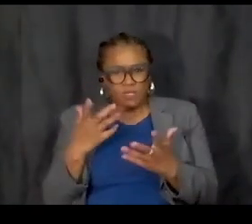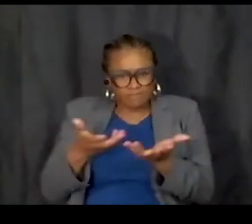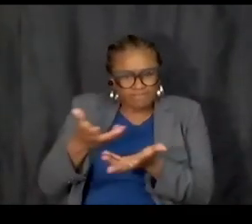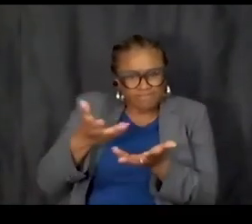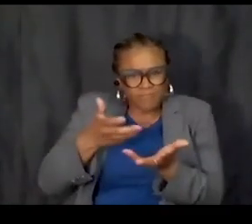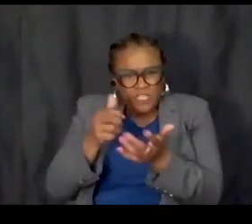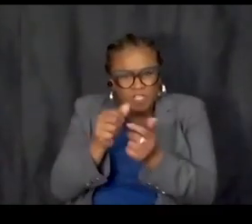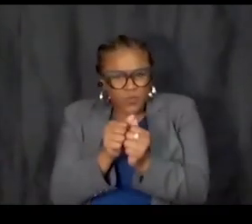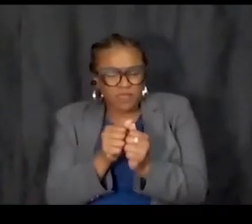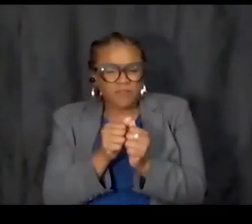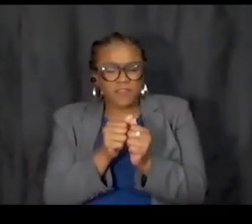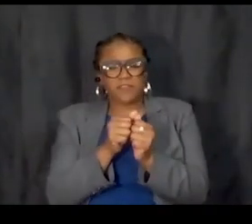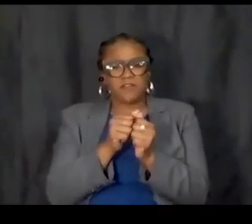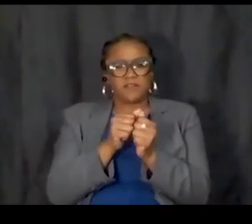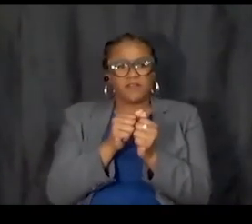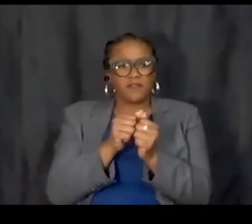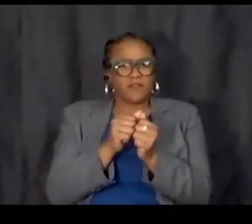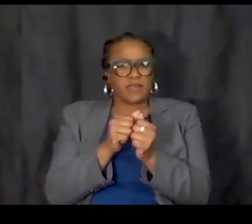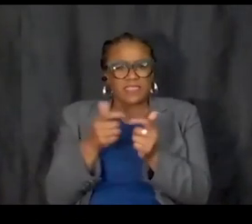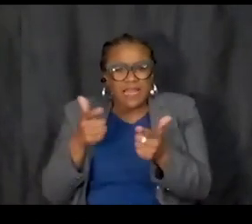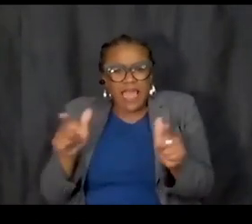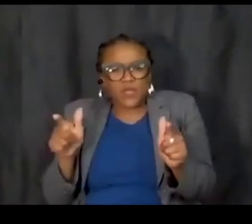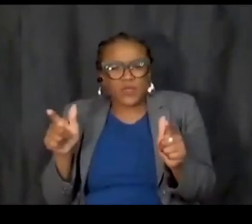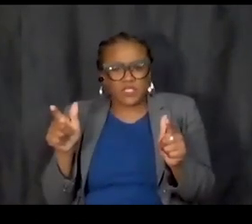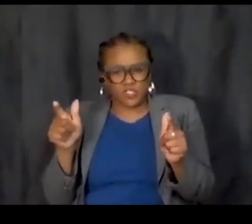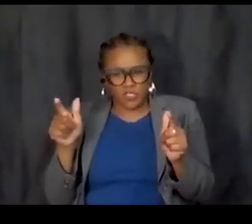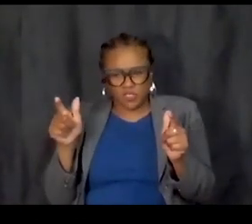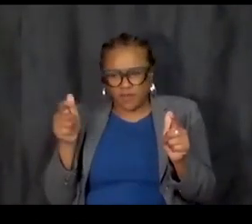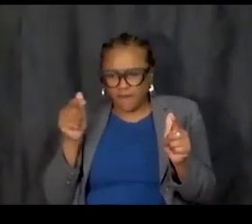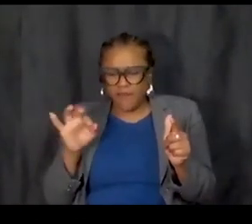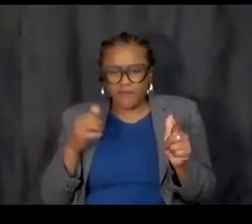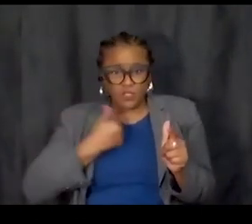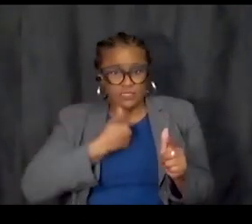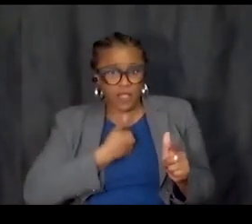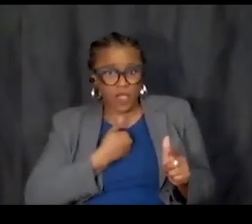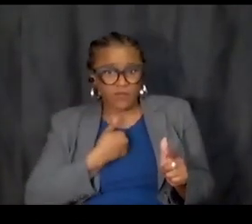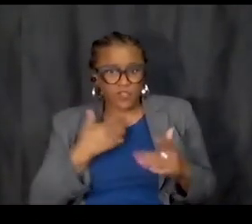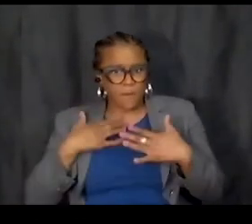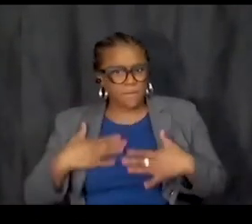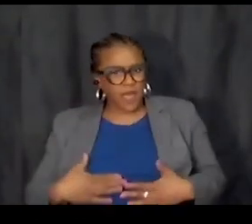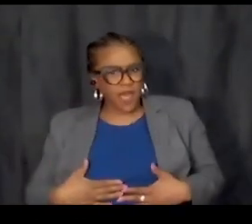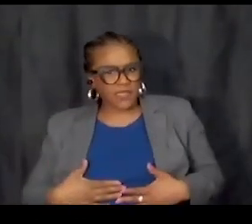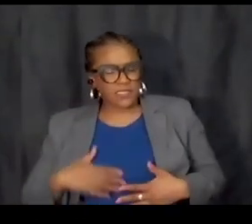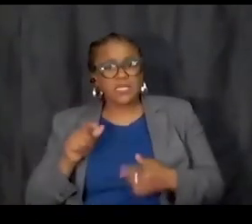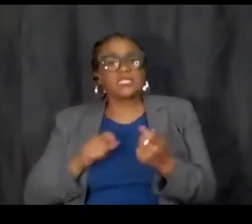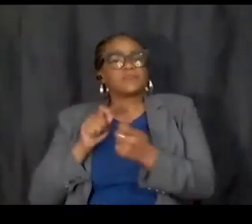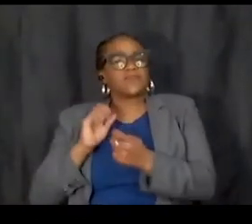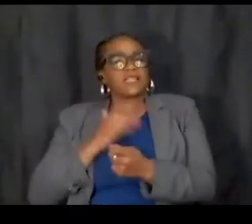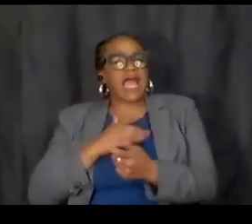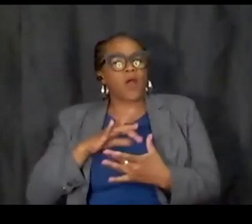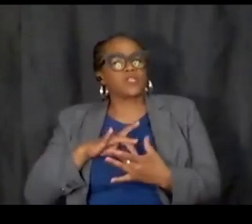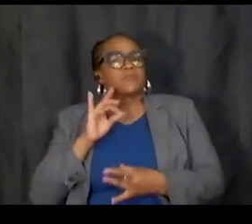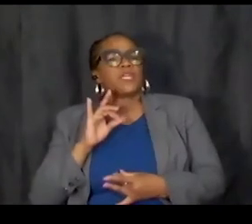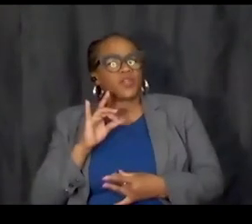with the language of, I don't know, of ourselves, of our bodies, but specifically our experiences, I suppose, and share them and put them out